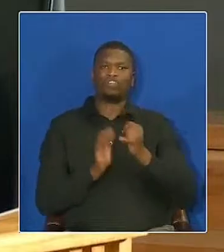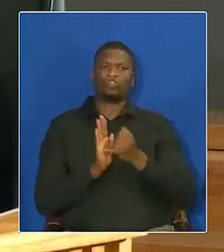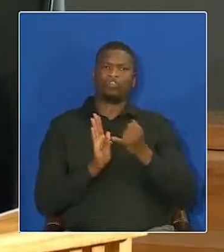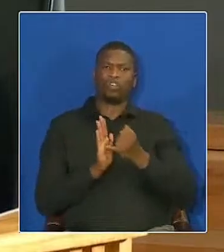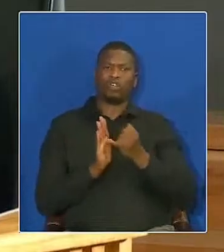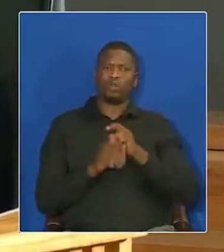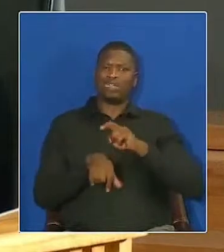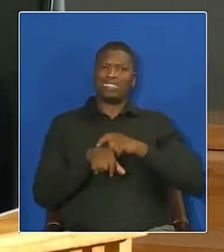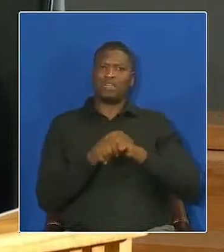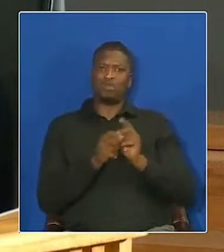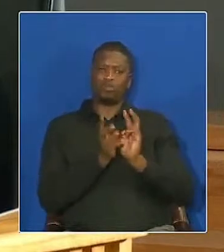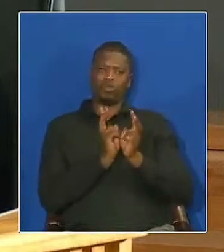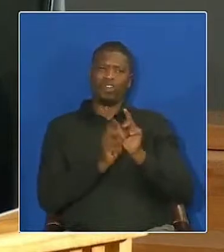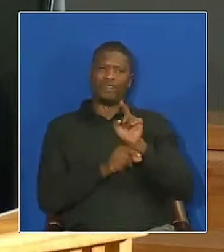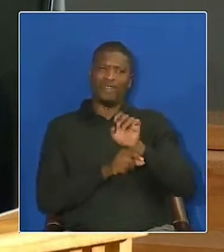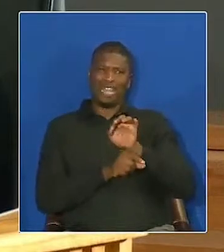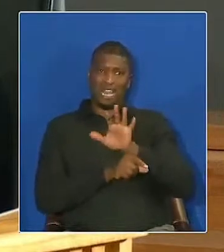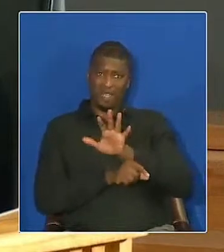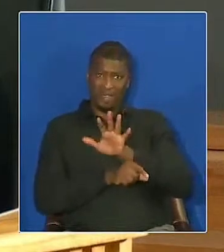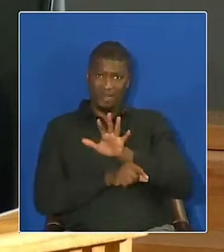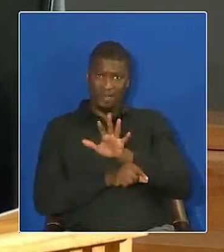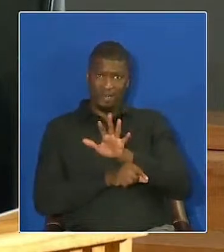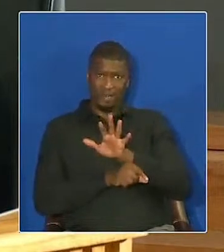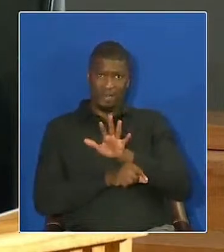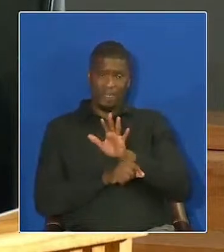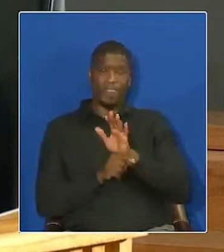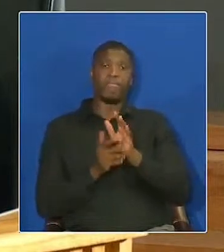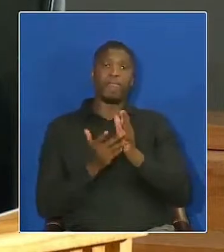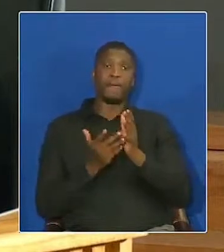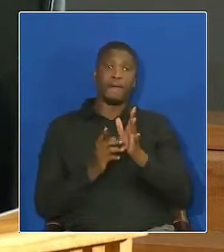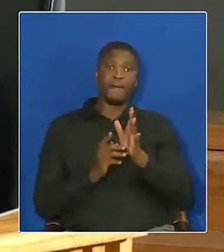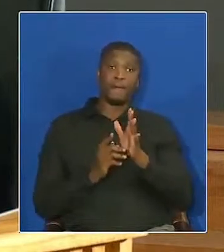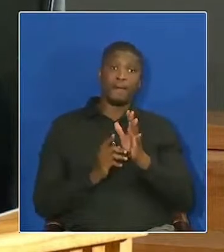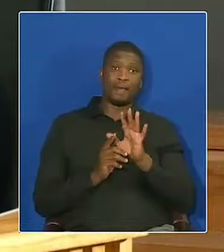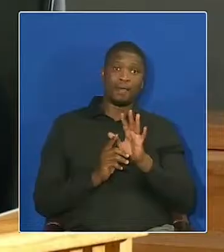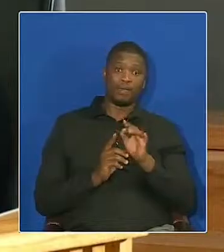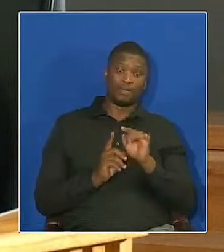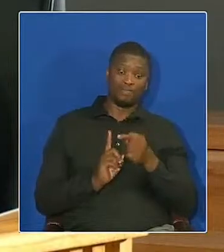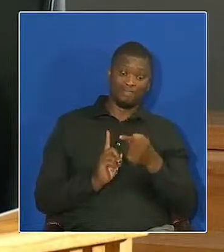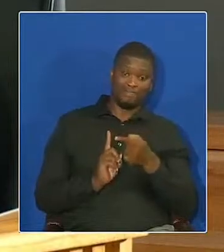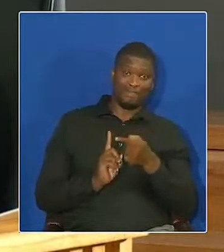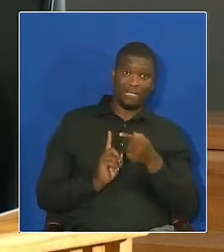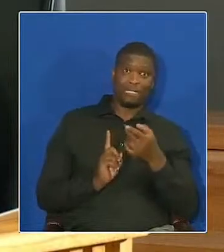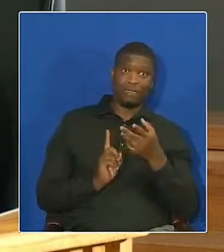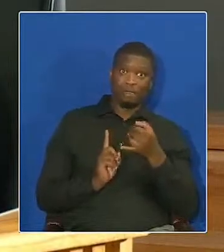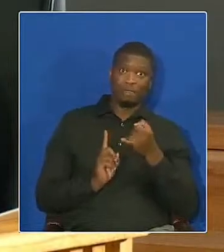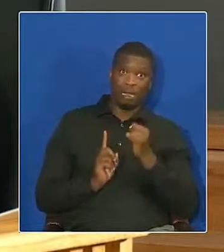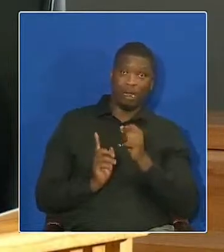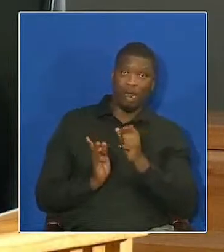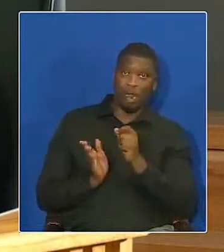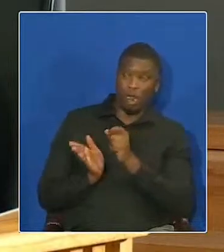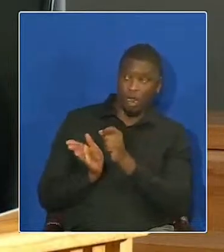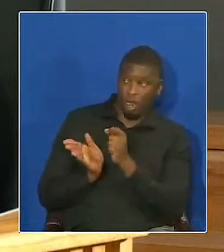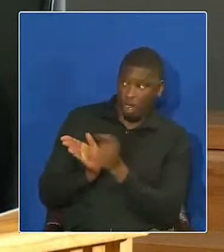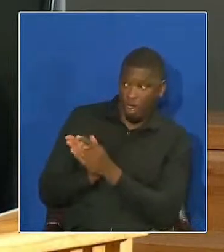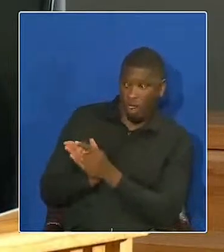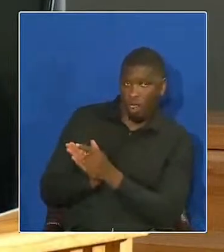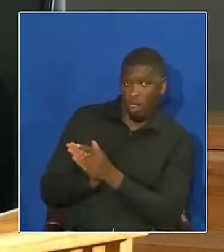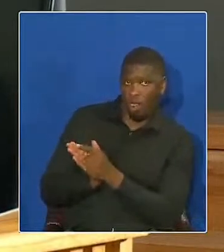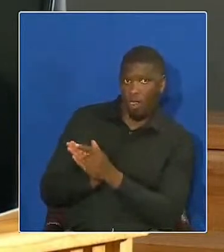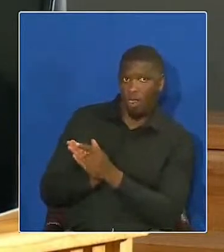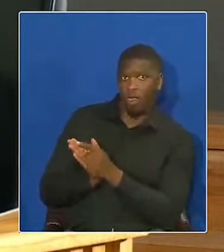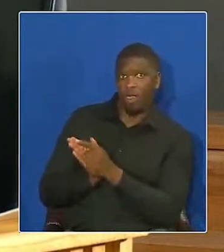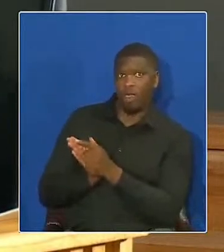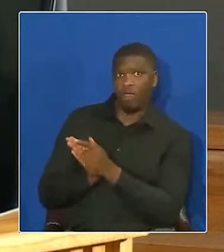at 12:35, then Mr. Brown Mokgotsi is sending